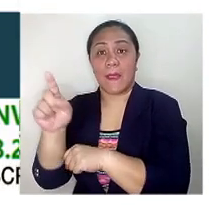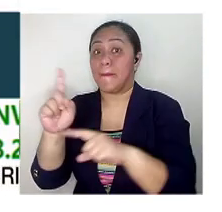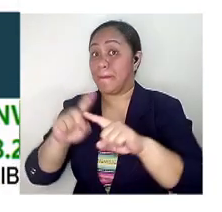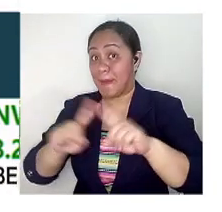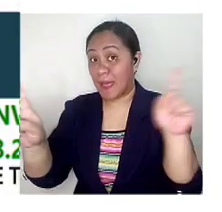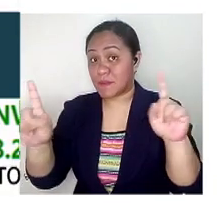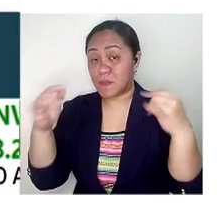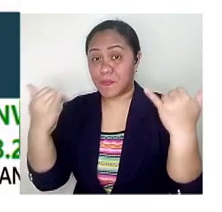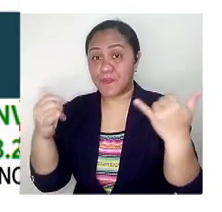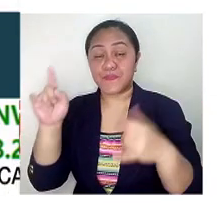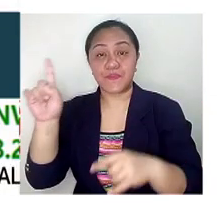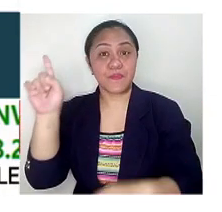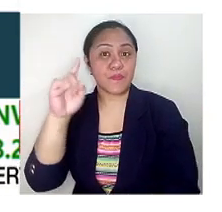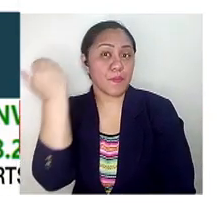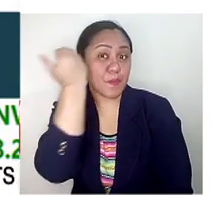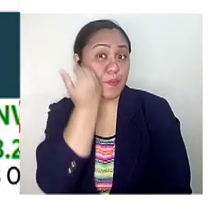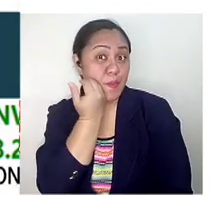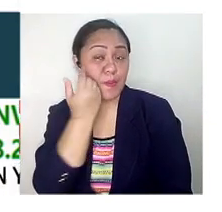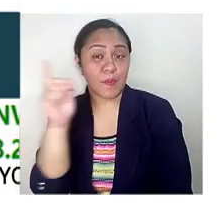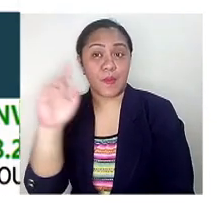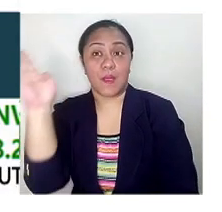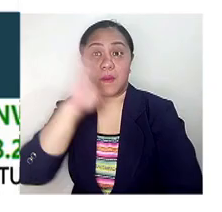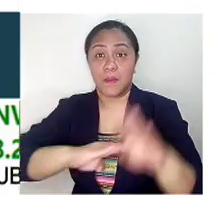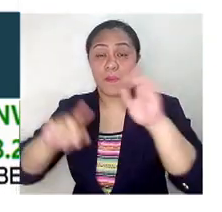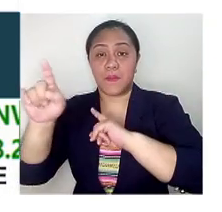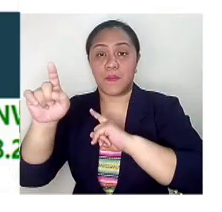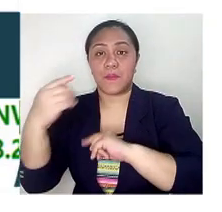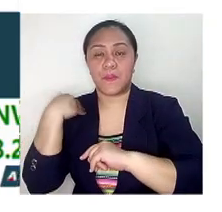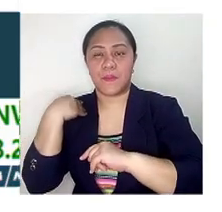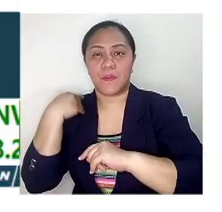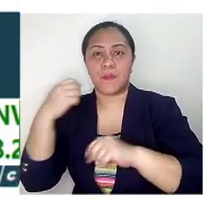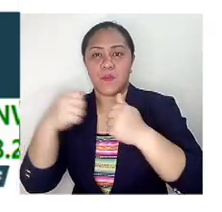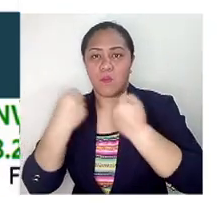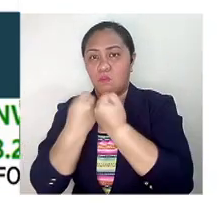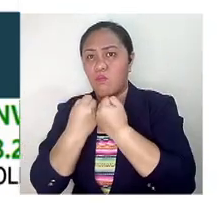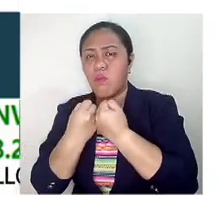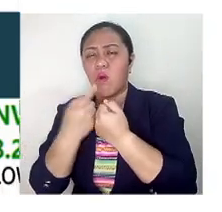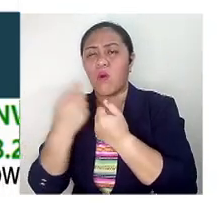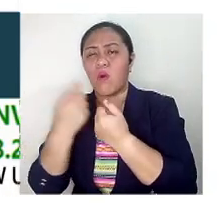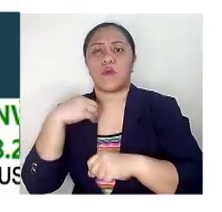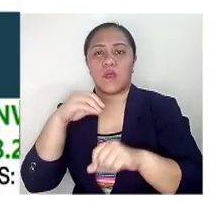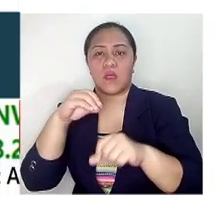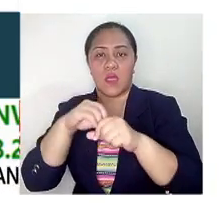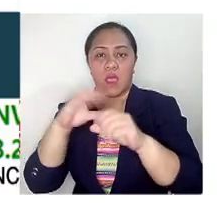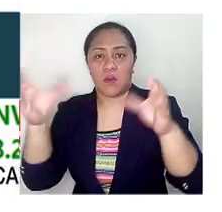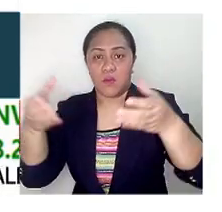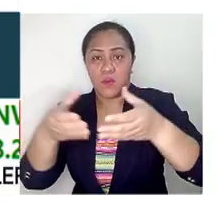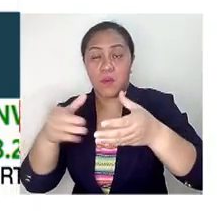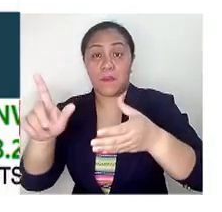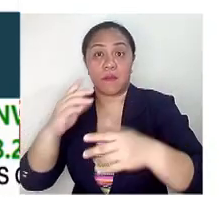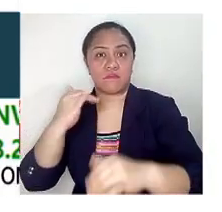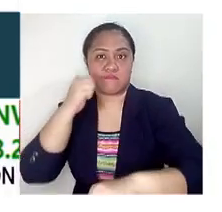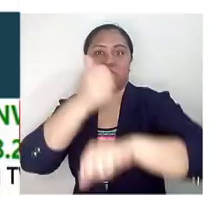only thing lacking is really the fighter squadrons, no? But being actually permanently based there.